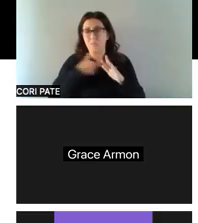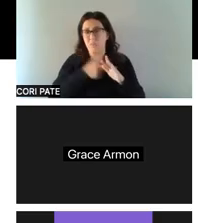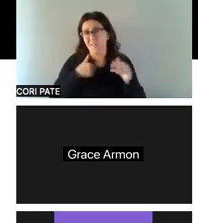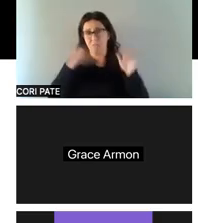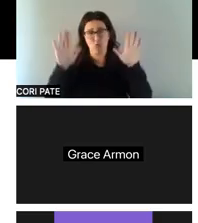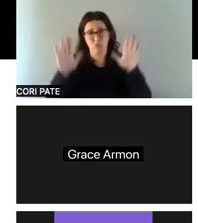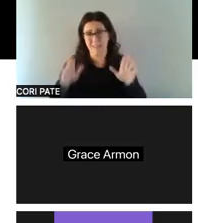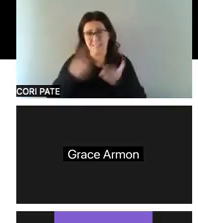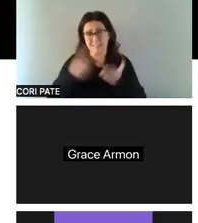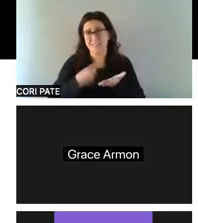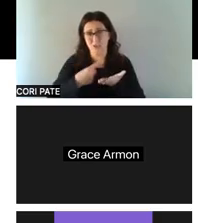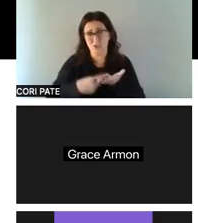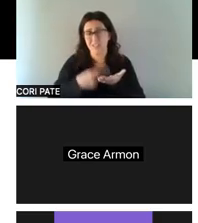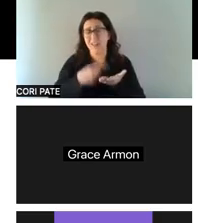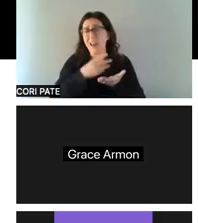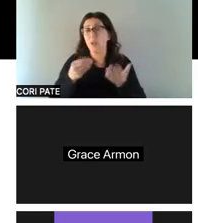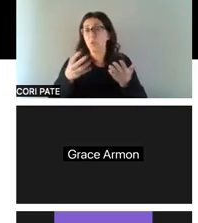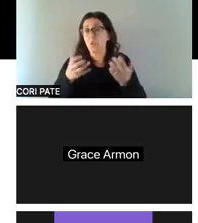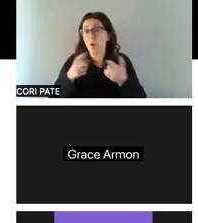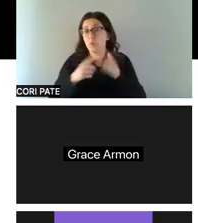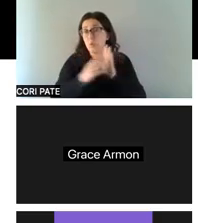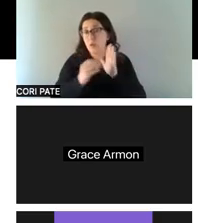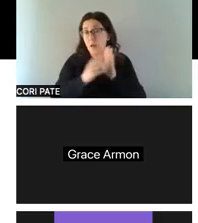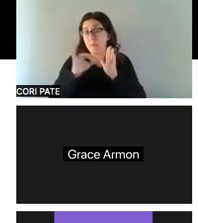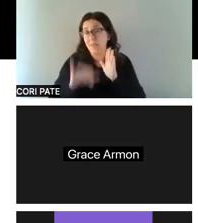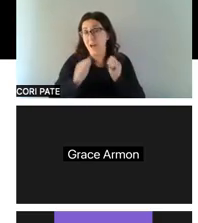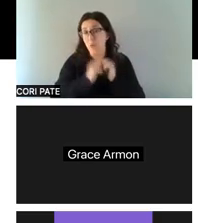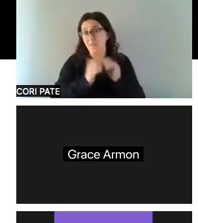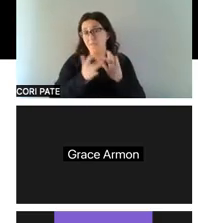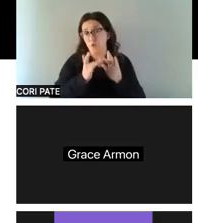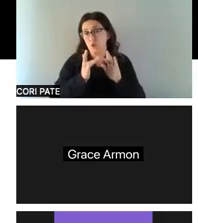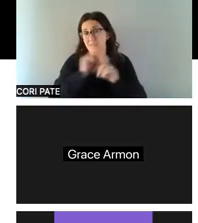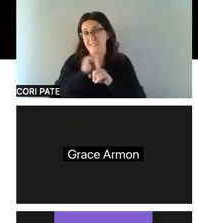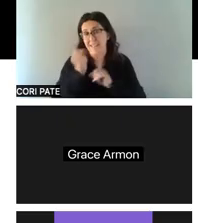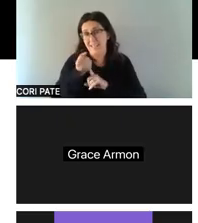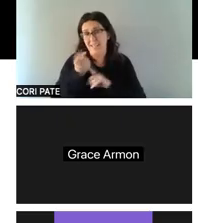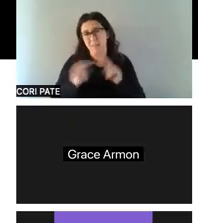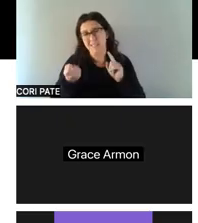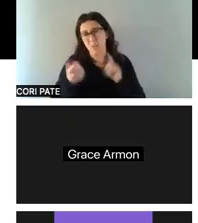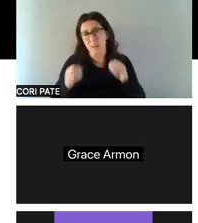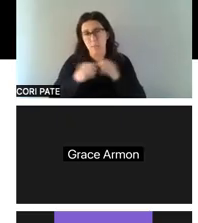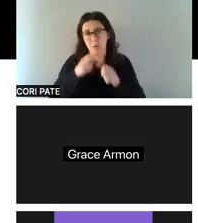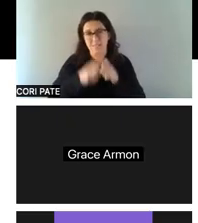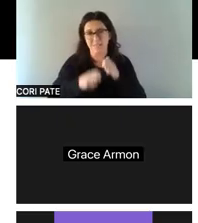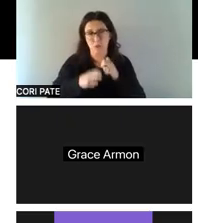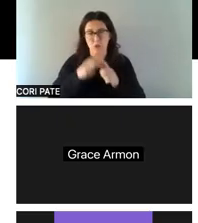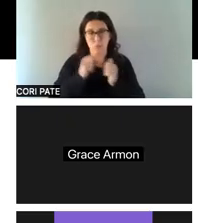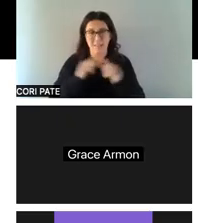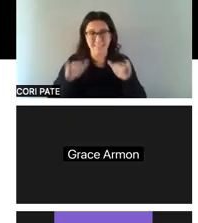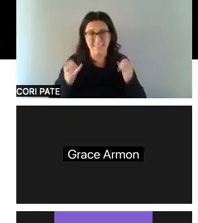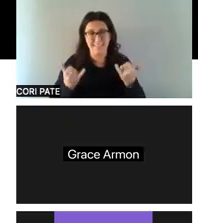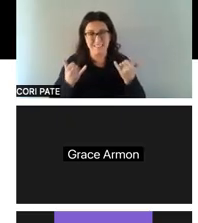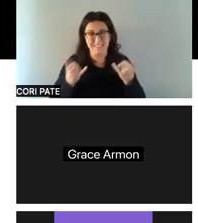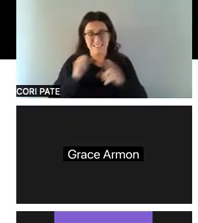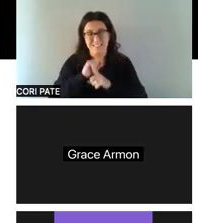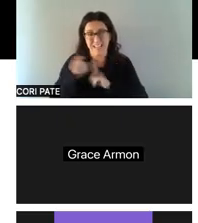discussions. And we want to try to replicate that in the virtual setting, but it's a little more difficult in this setting than it is when we're all sitting